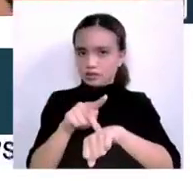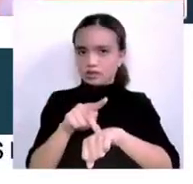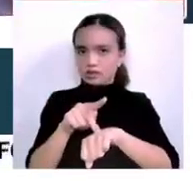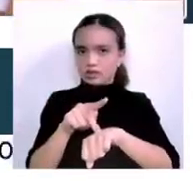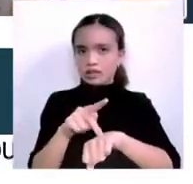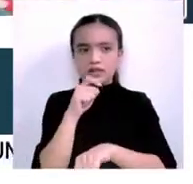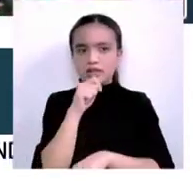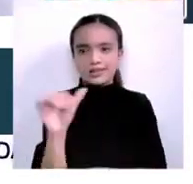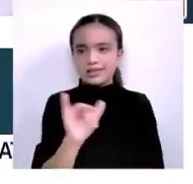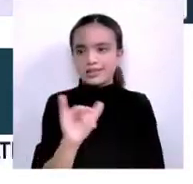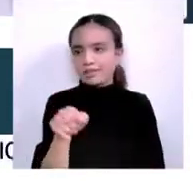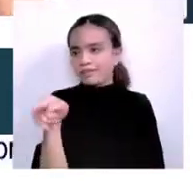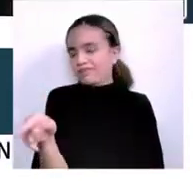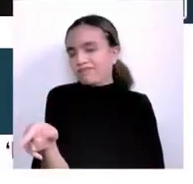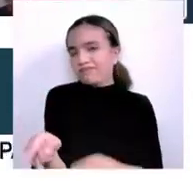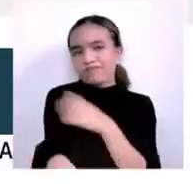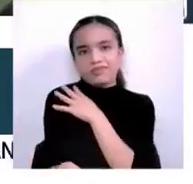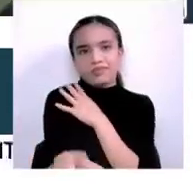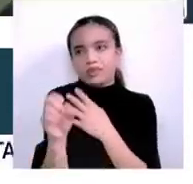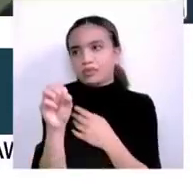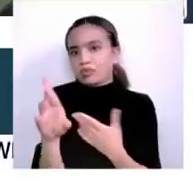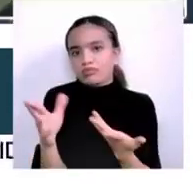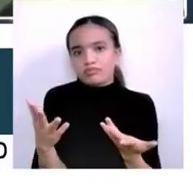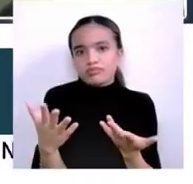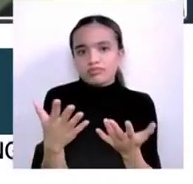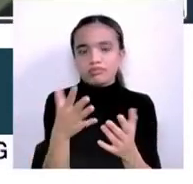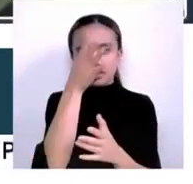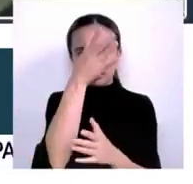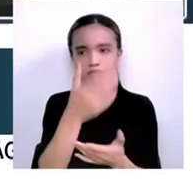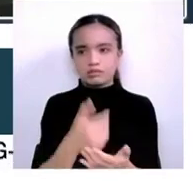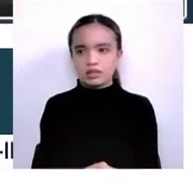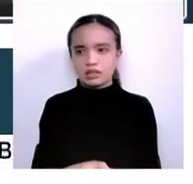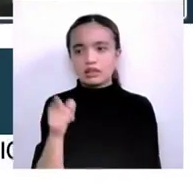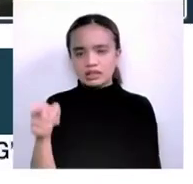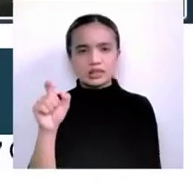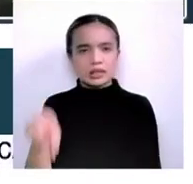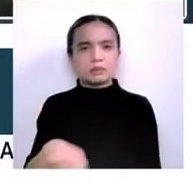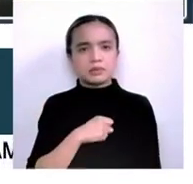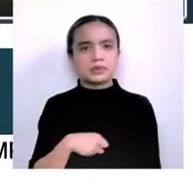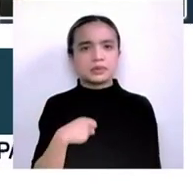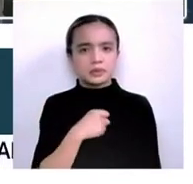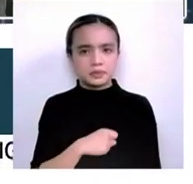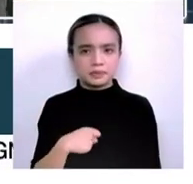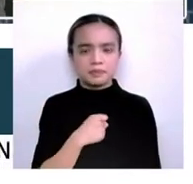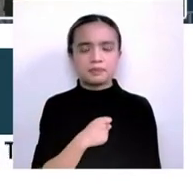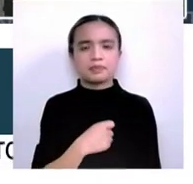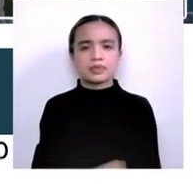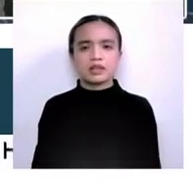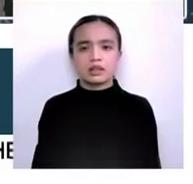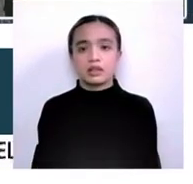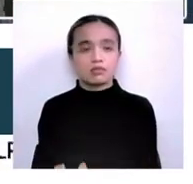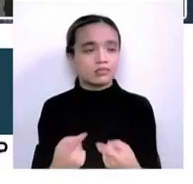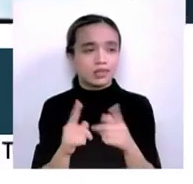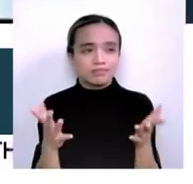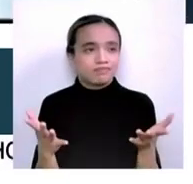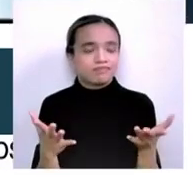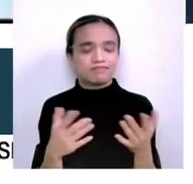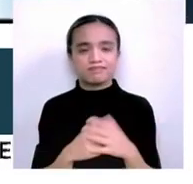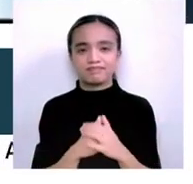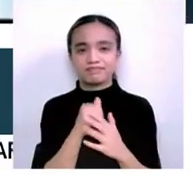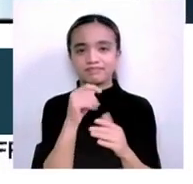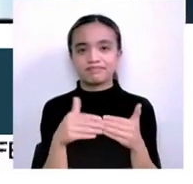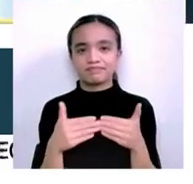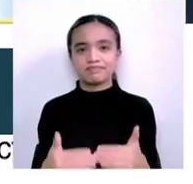generals or even her father. She owes me an apology, but I'm not going to press it.